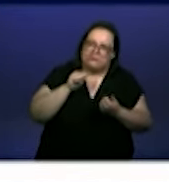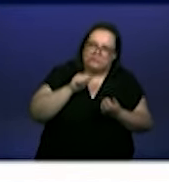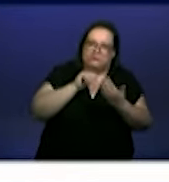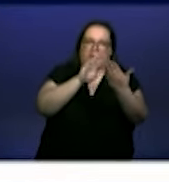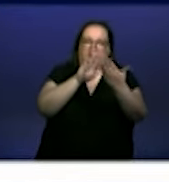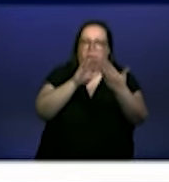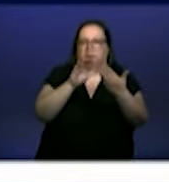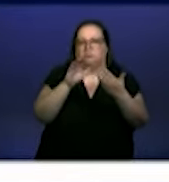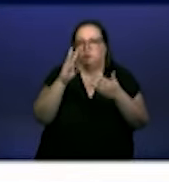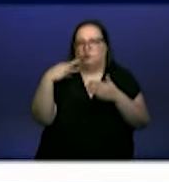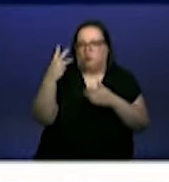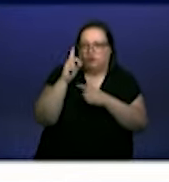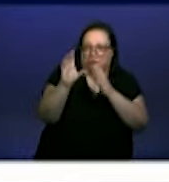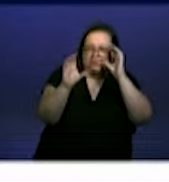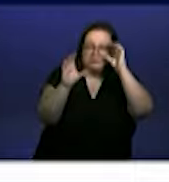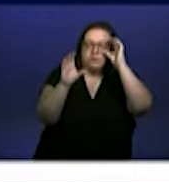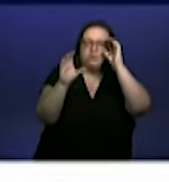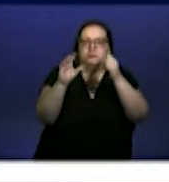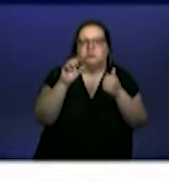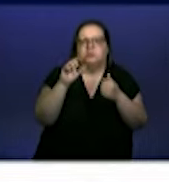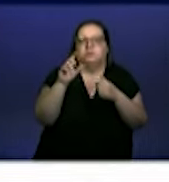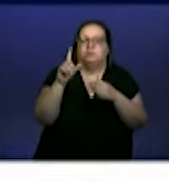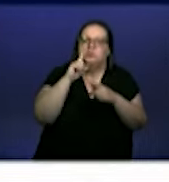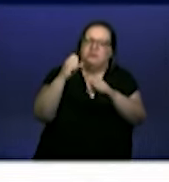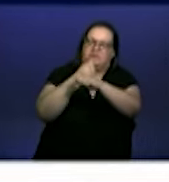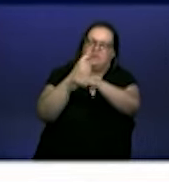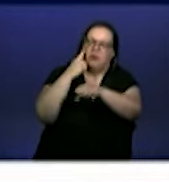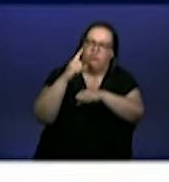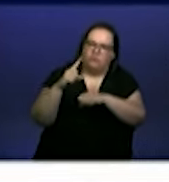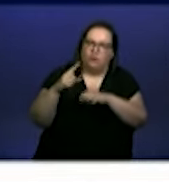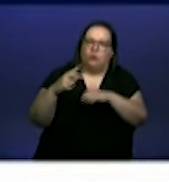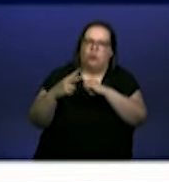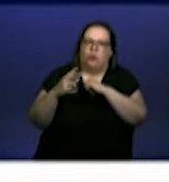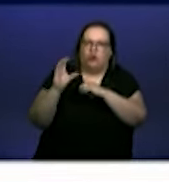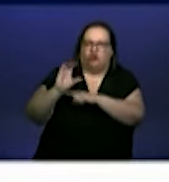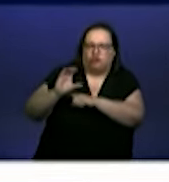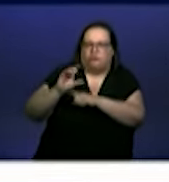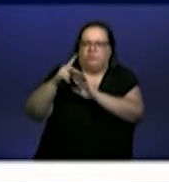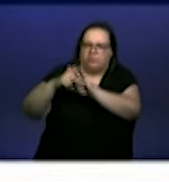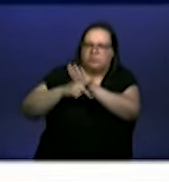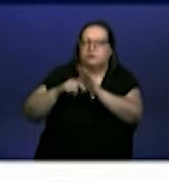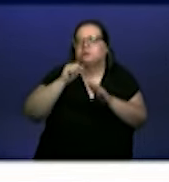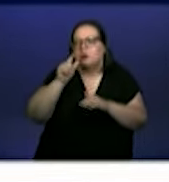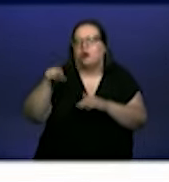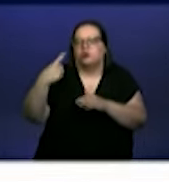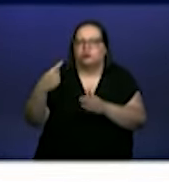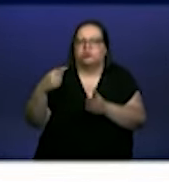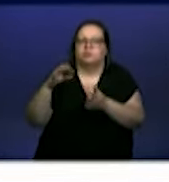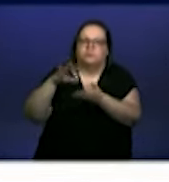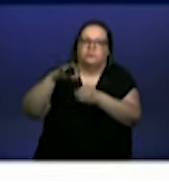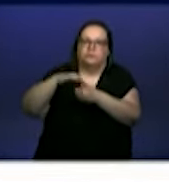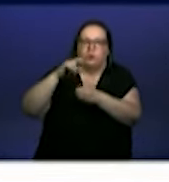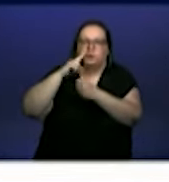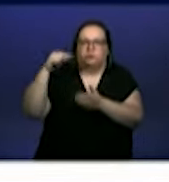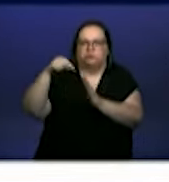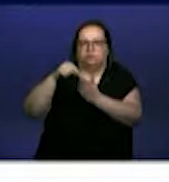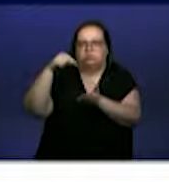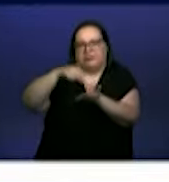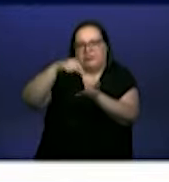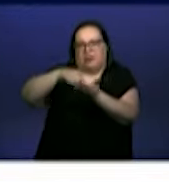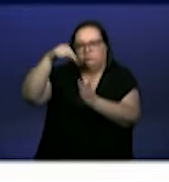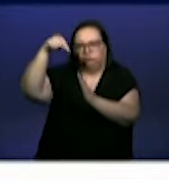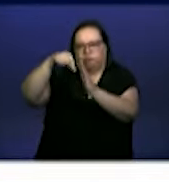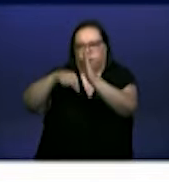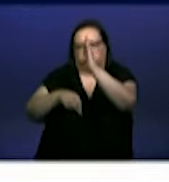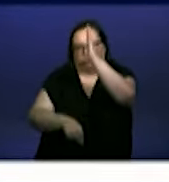Washington, D.C., and fight for conservative principles and not just add trillions and trillions to the debt. Okay, we do have a follow-up question we are going to ask,